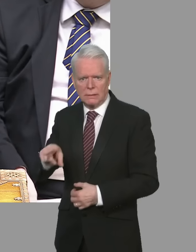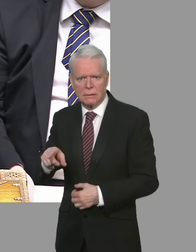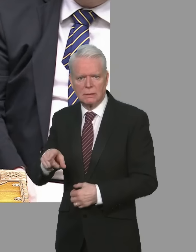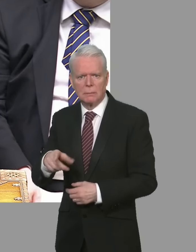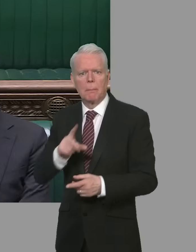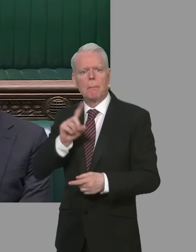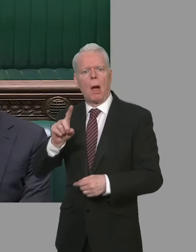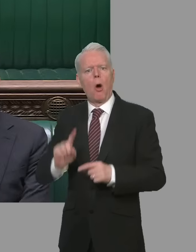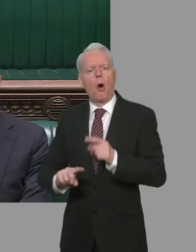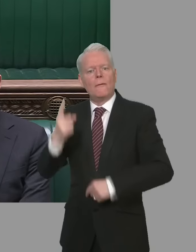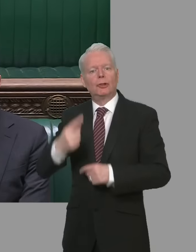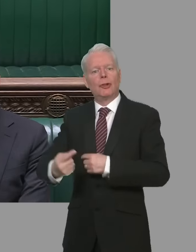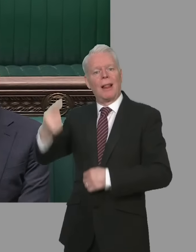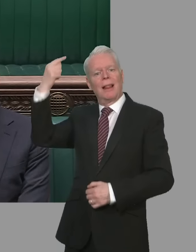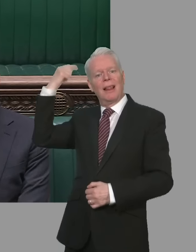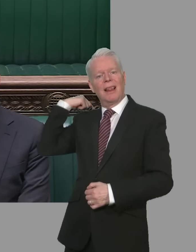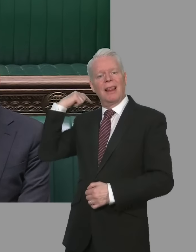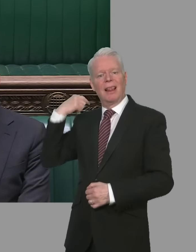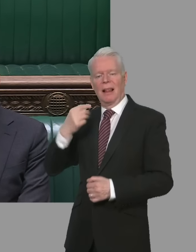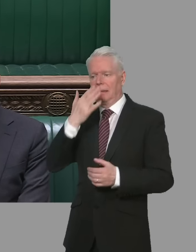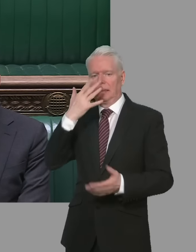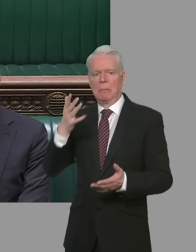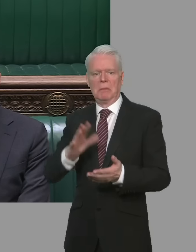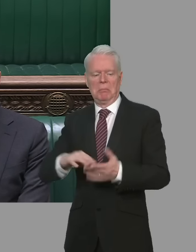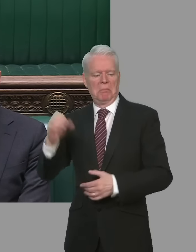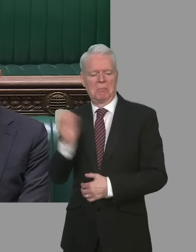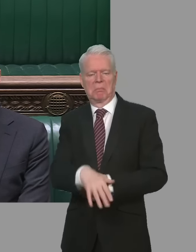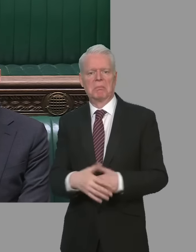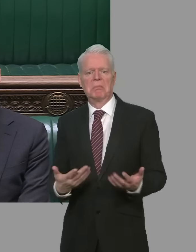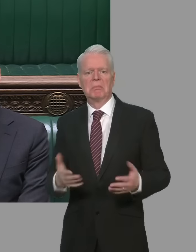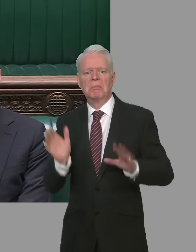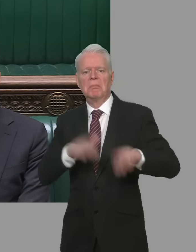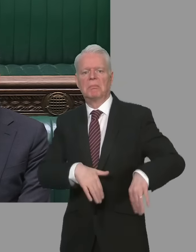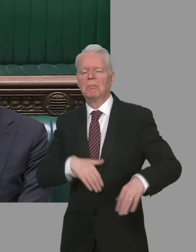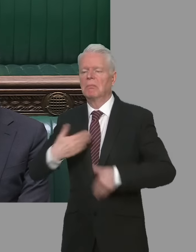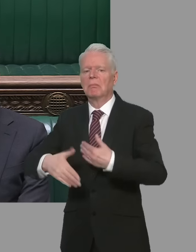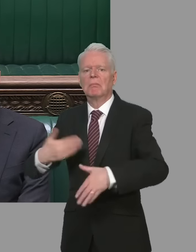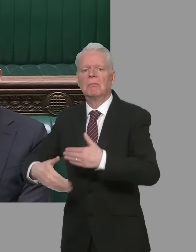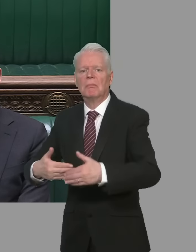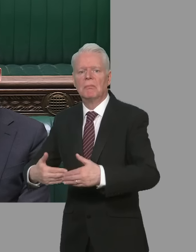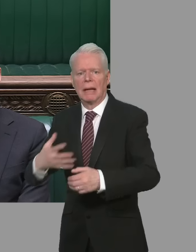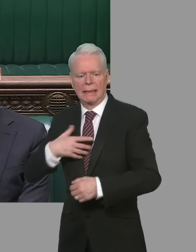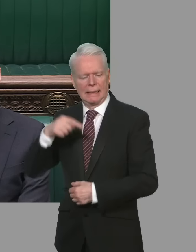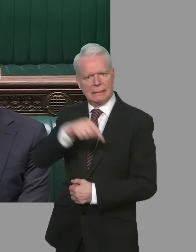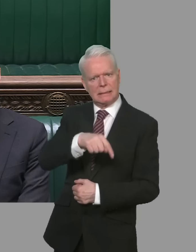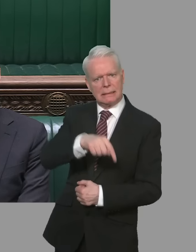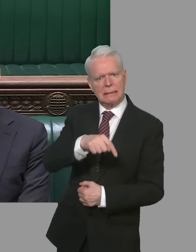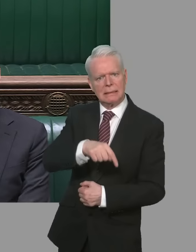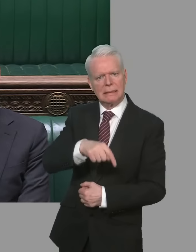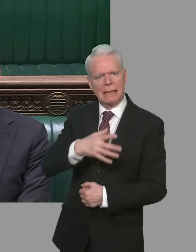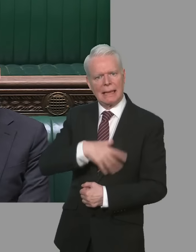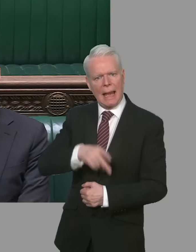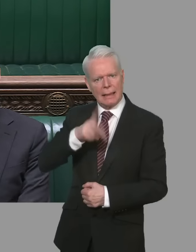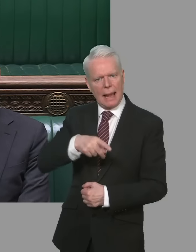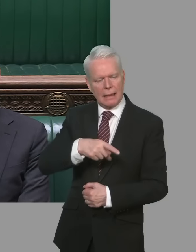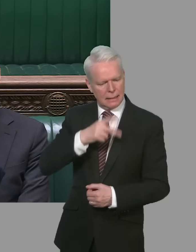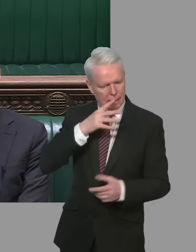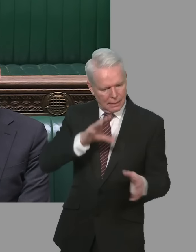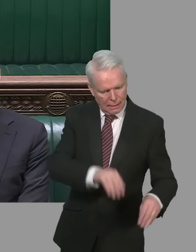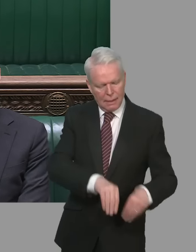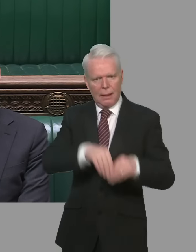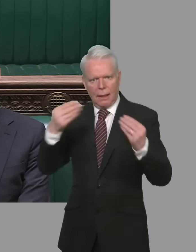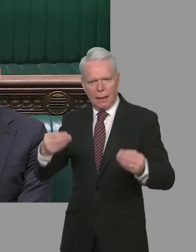use of force in that case was lawful, perhaps it's not surprising that the judge threw out as having no merit